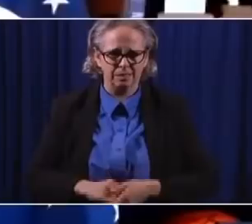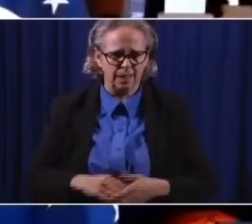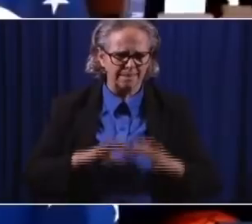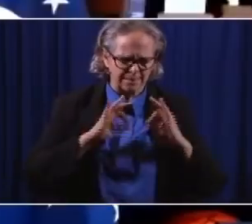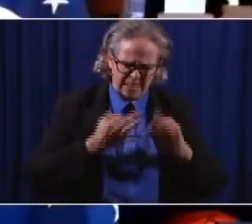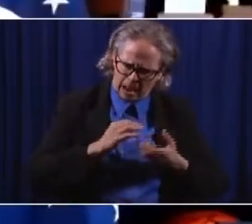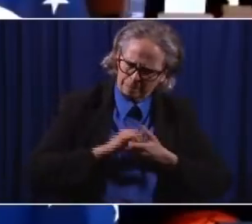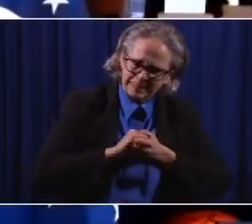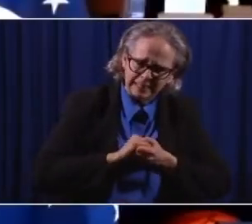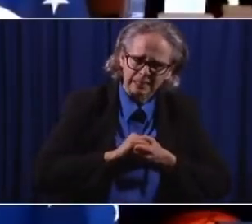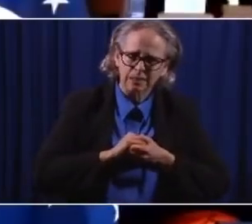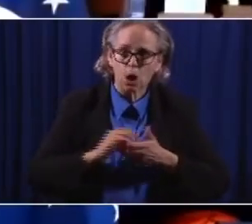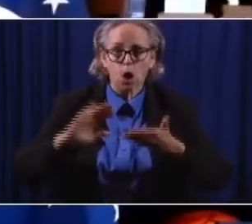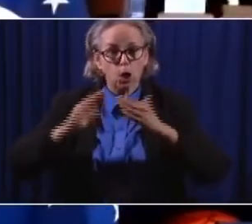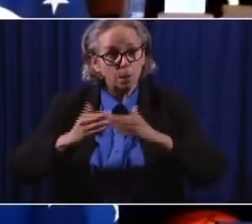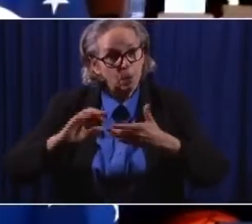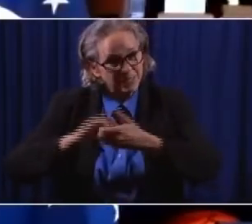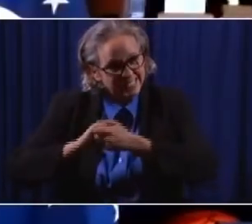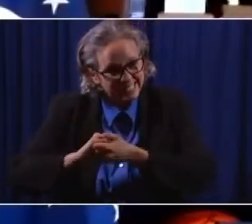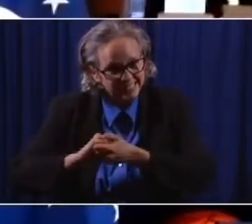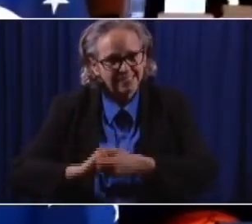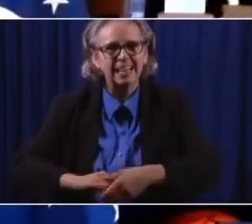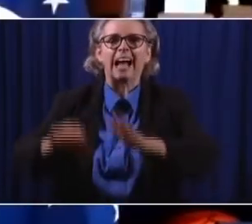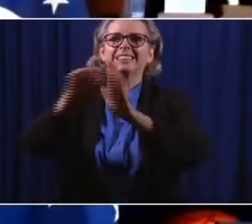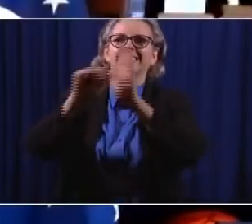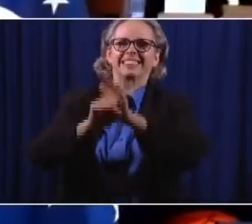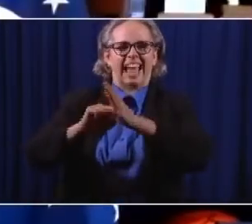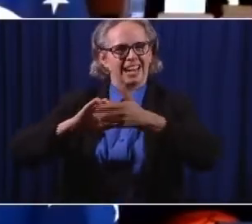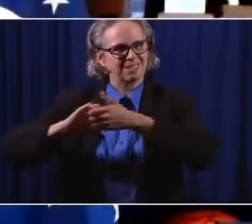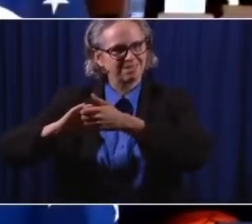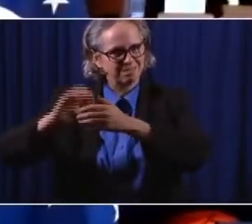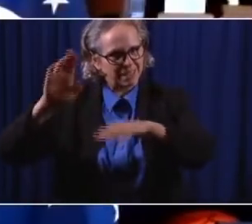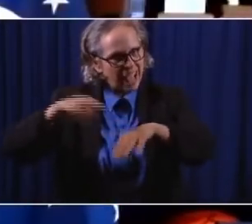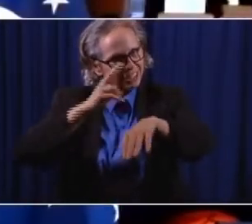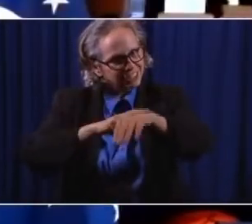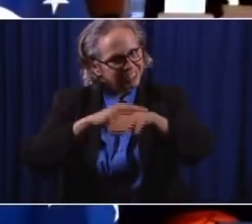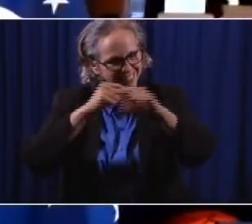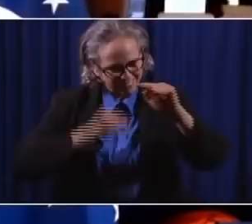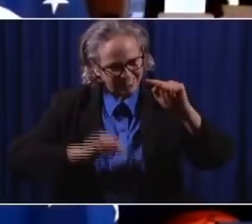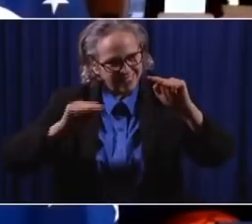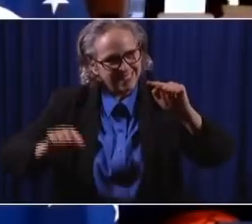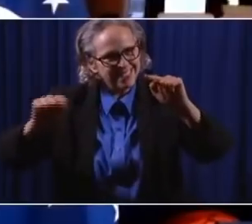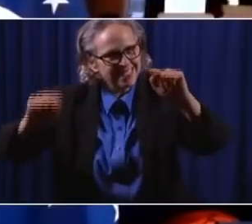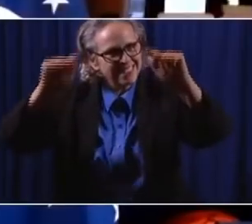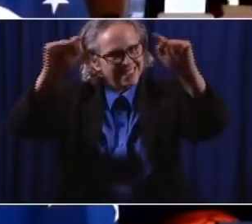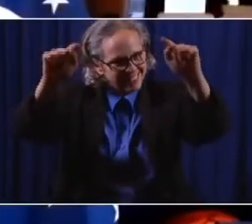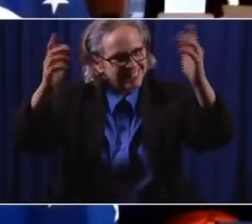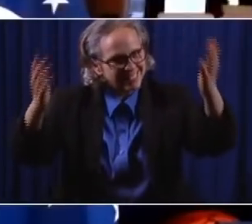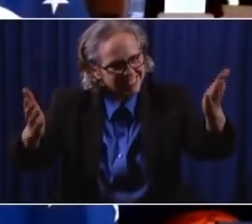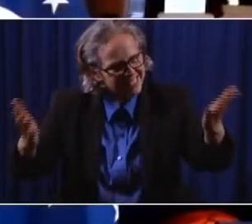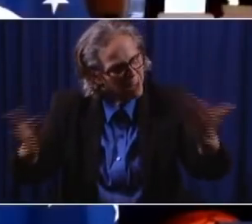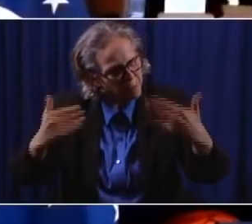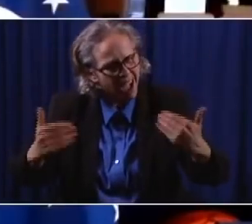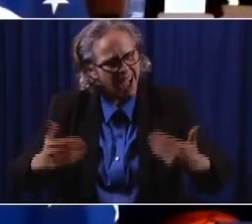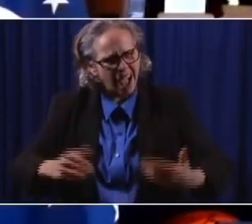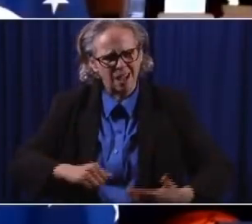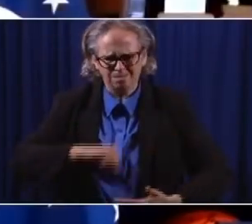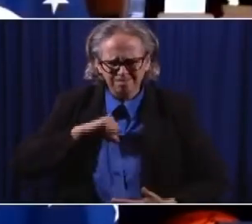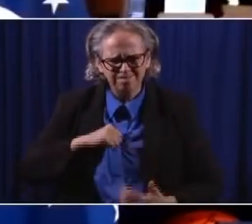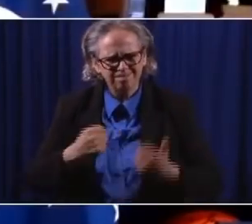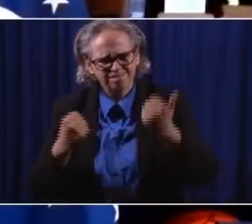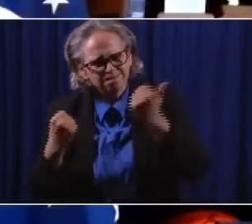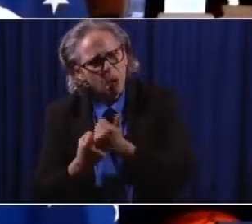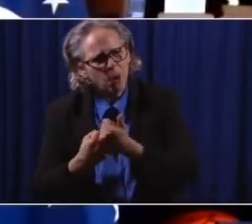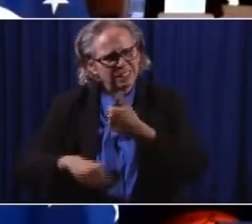as regions, and certainly as a state and a nation. And we appreciate everybody who's pulling together to try to convey these messages out there across the state of